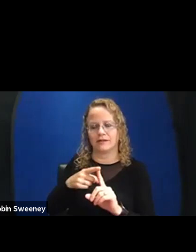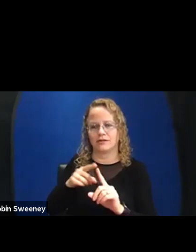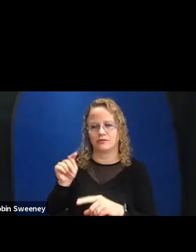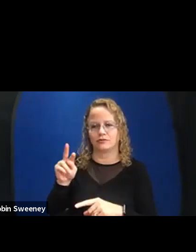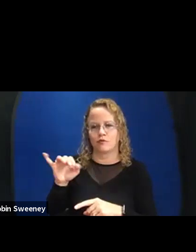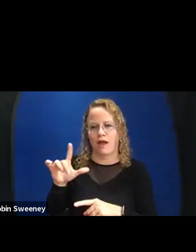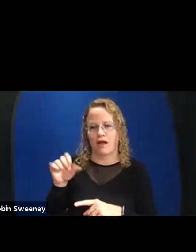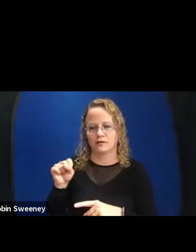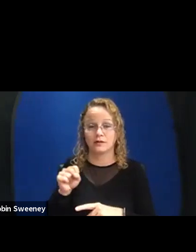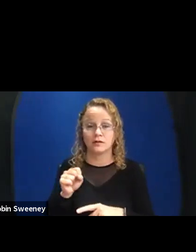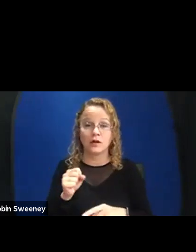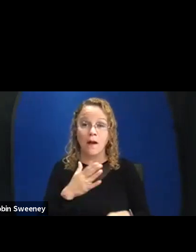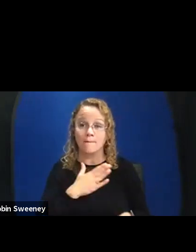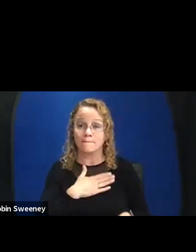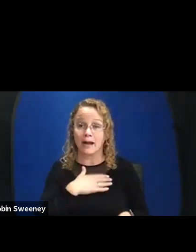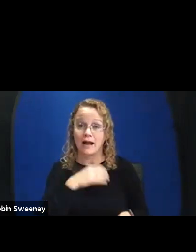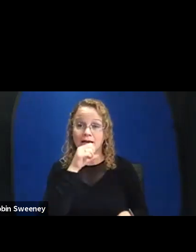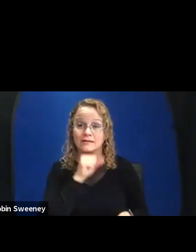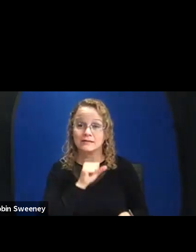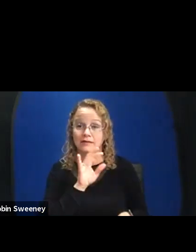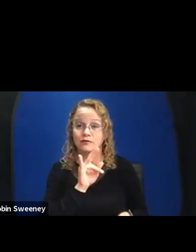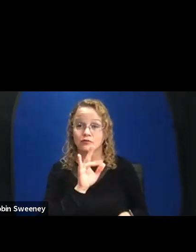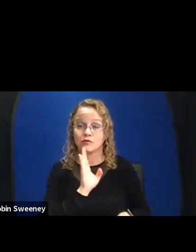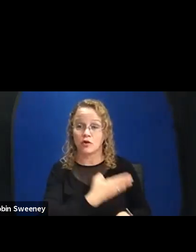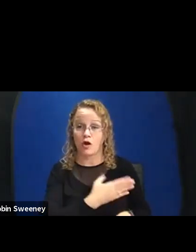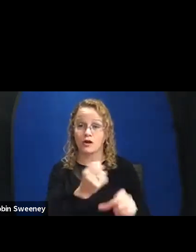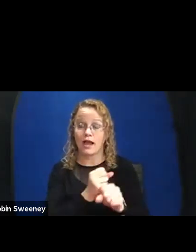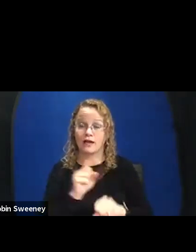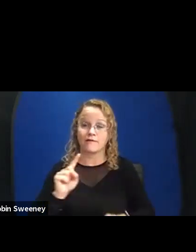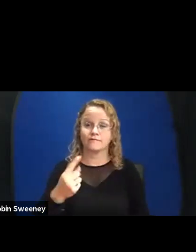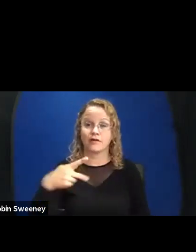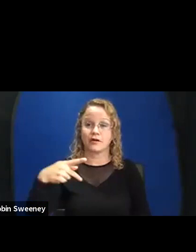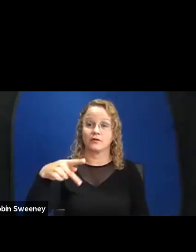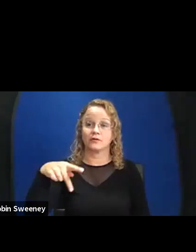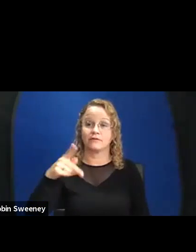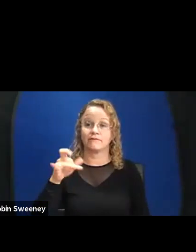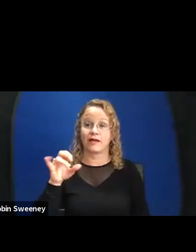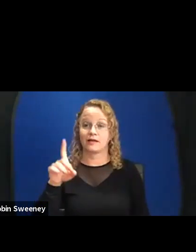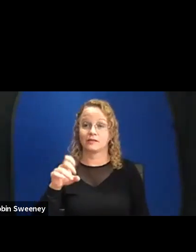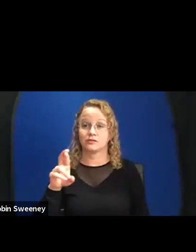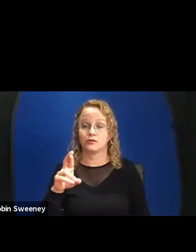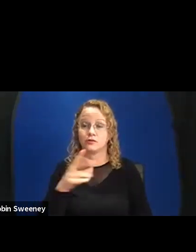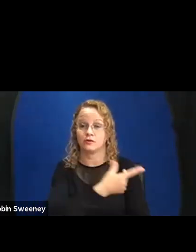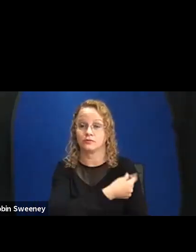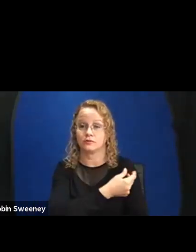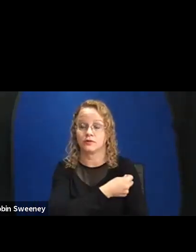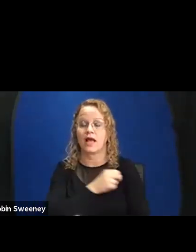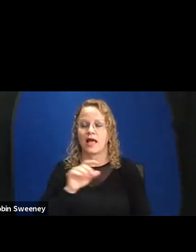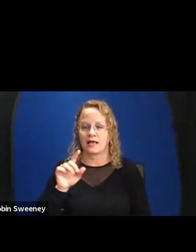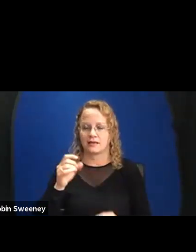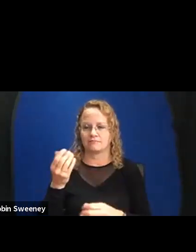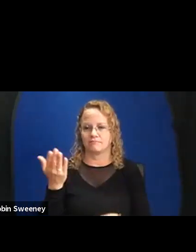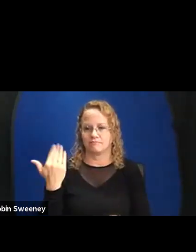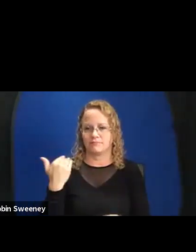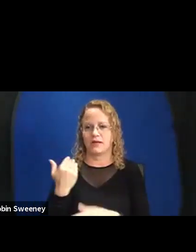worth, my 17-year-old daughter got her first Pfizer dose last Saturday. So I have complete comfort